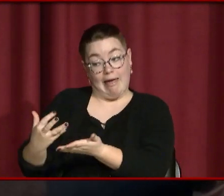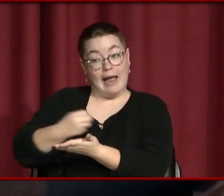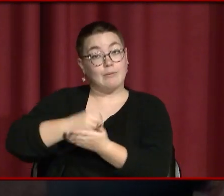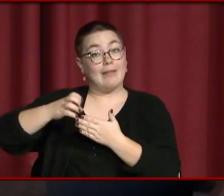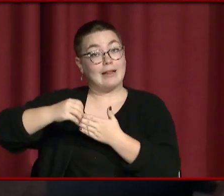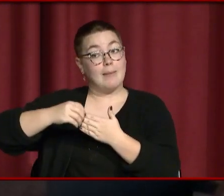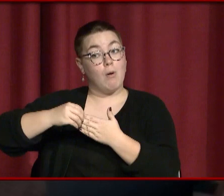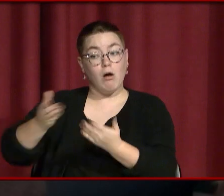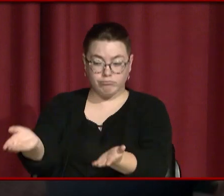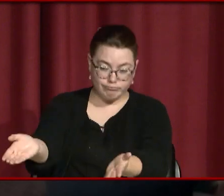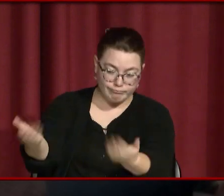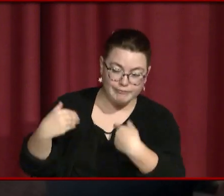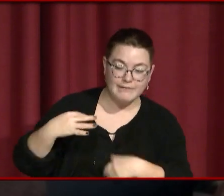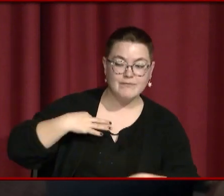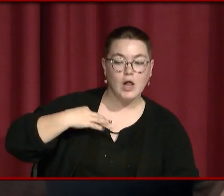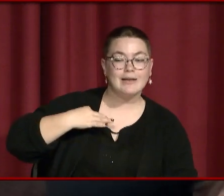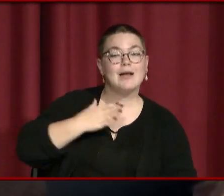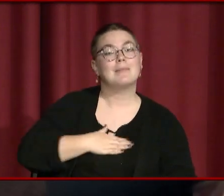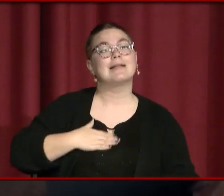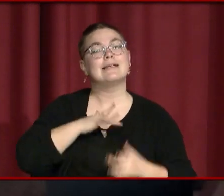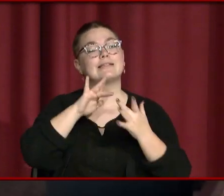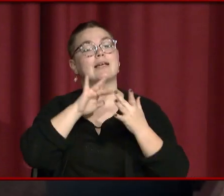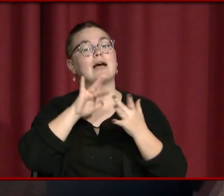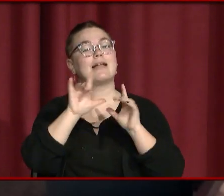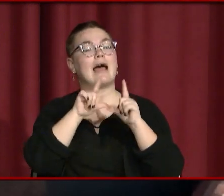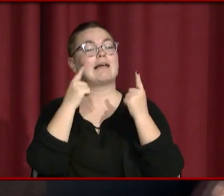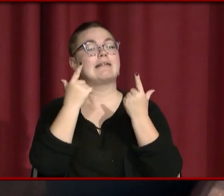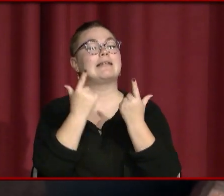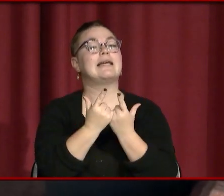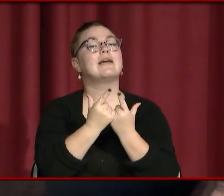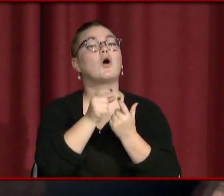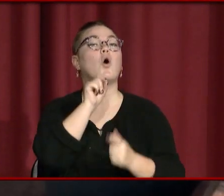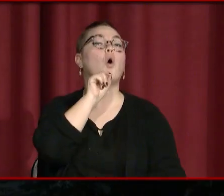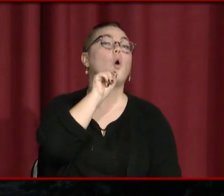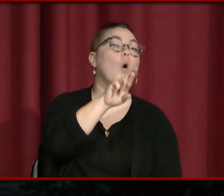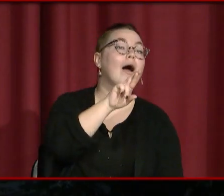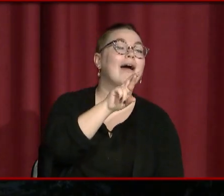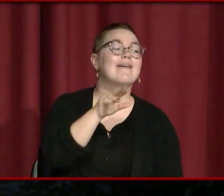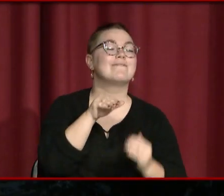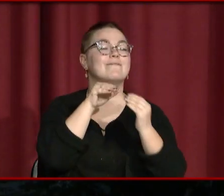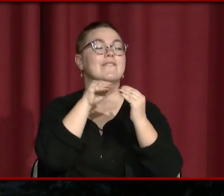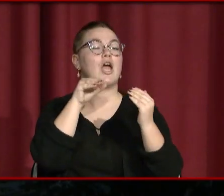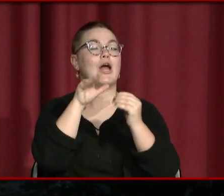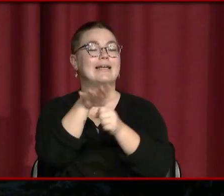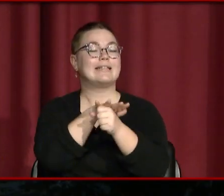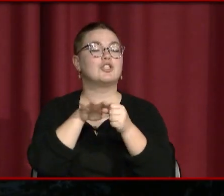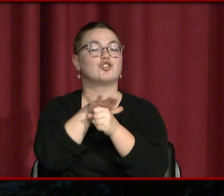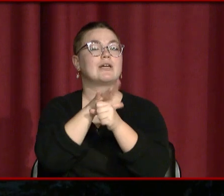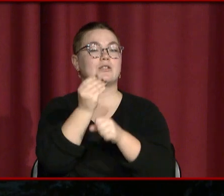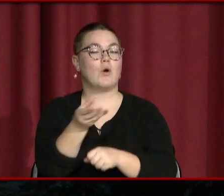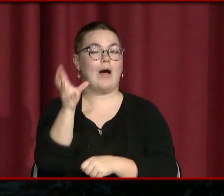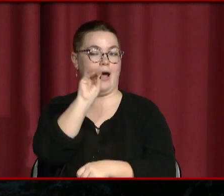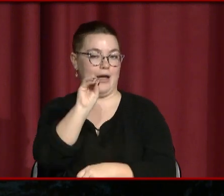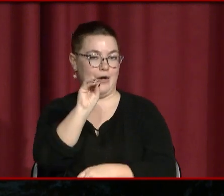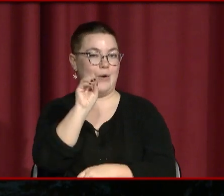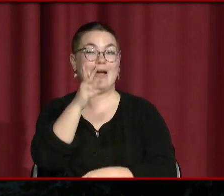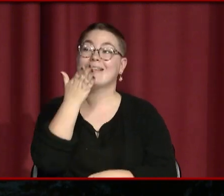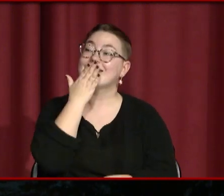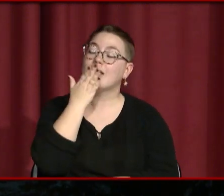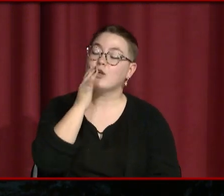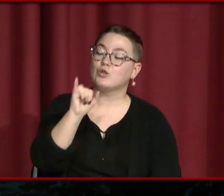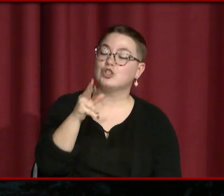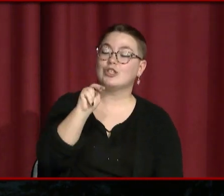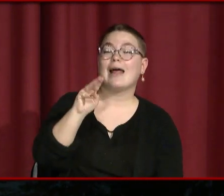way, please contact the League or Fair Districts Ohio. That's awesome. Thank you very much. I want to thank our guest,